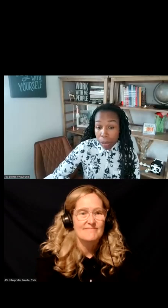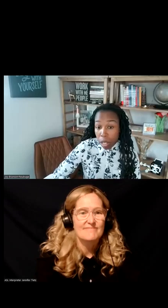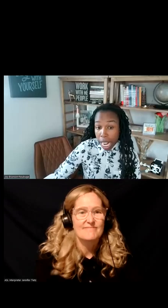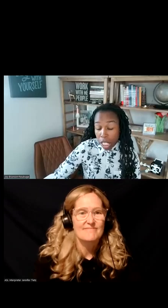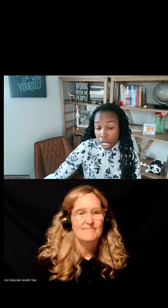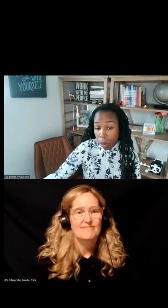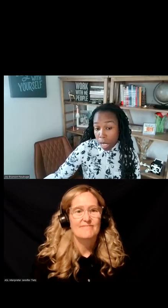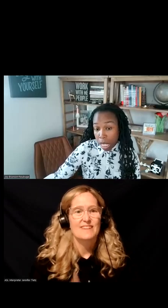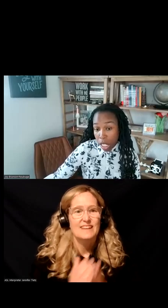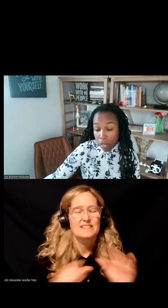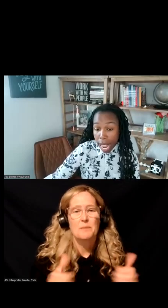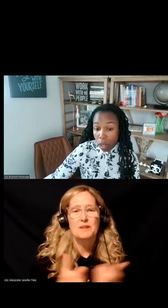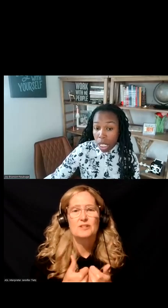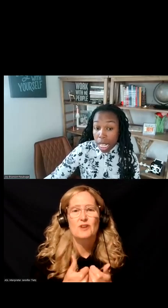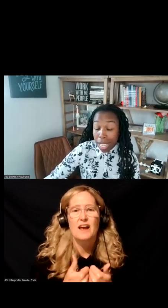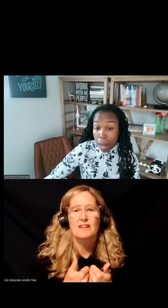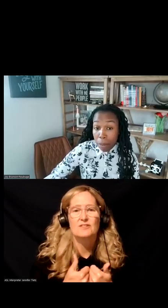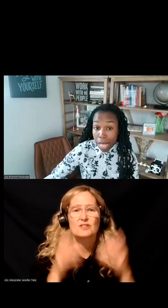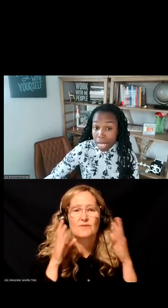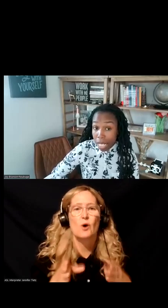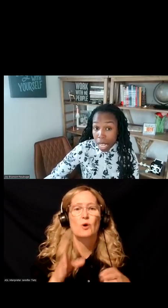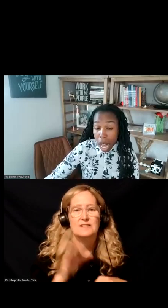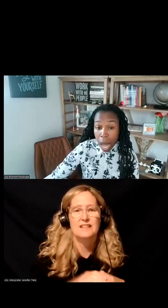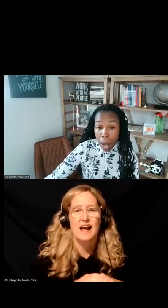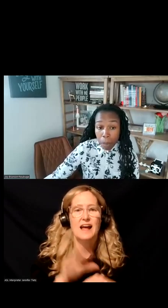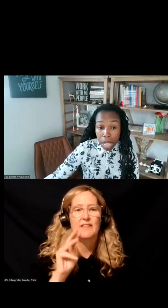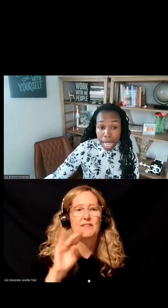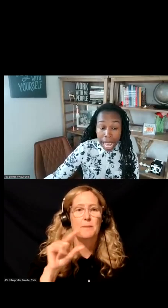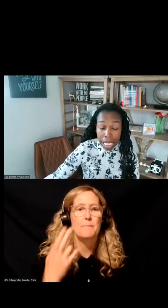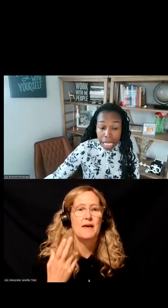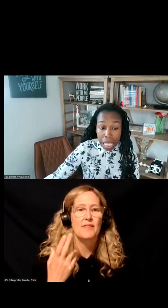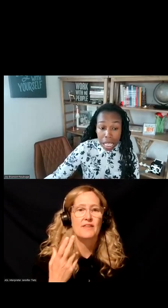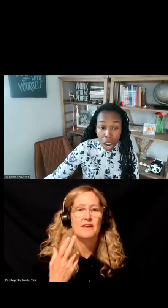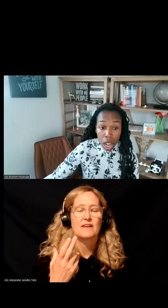And some of those challenges were centered around the myths